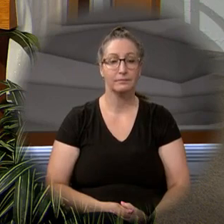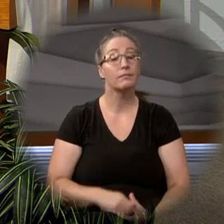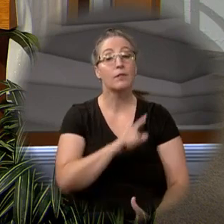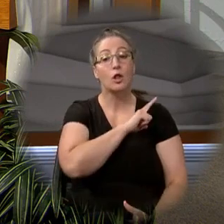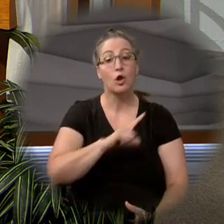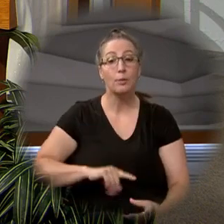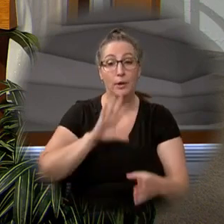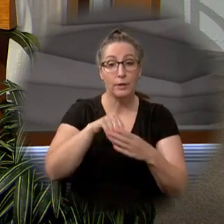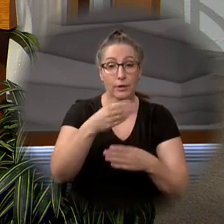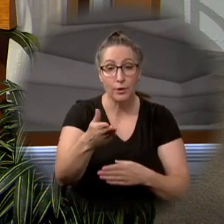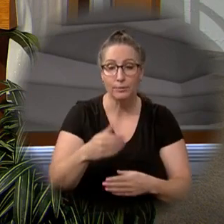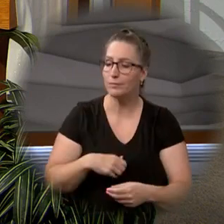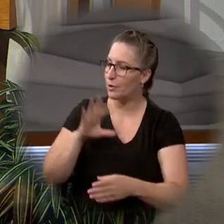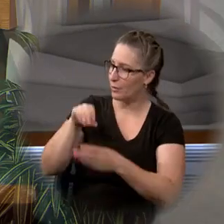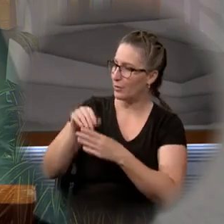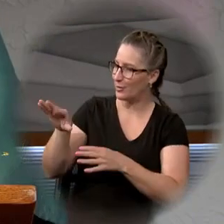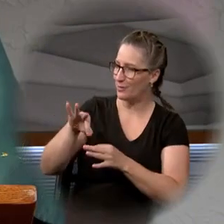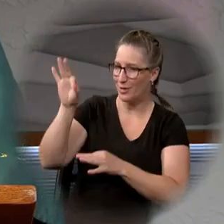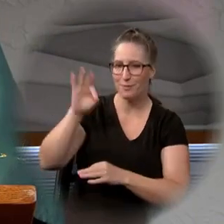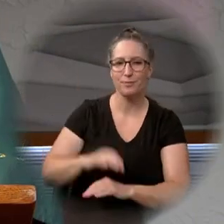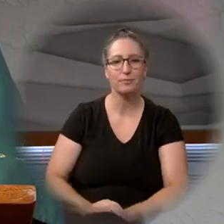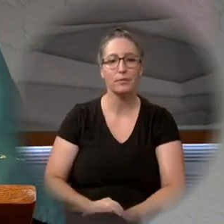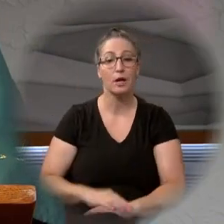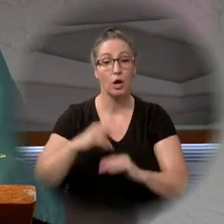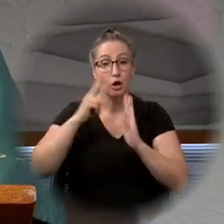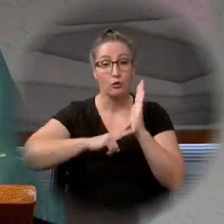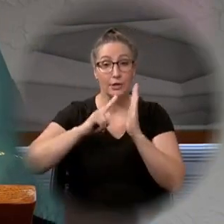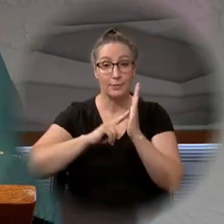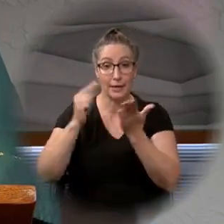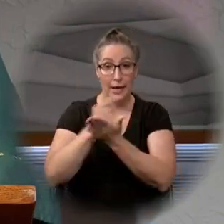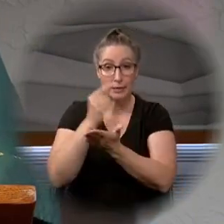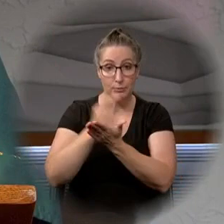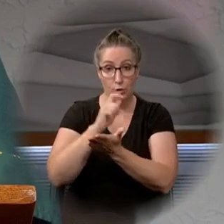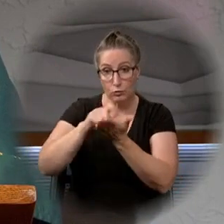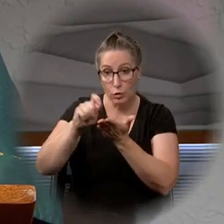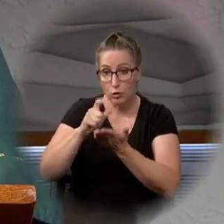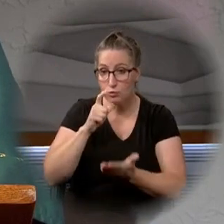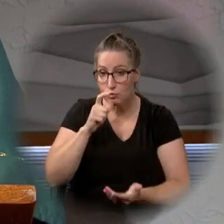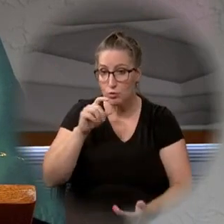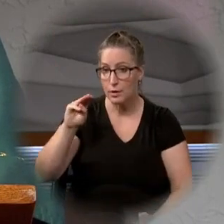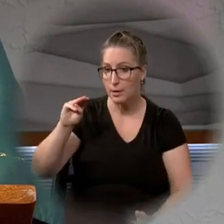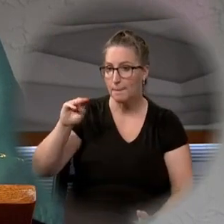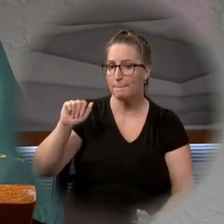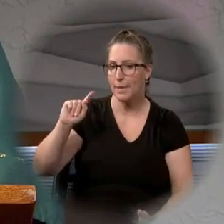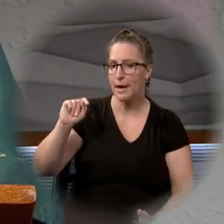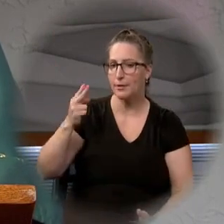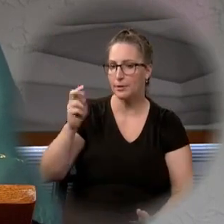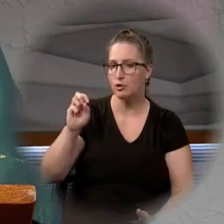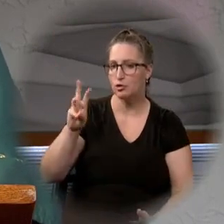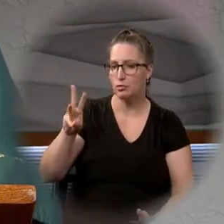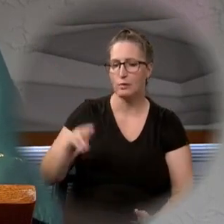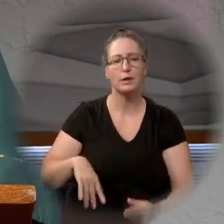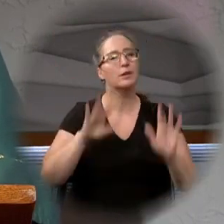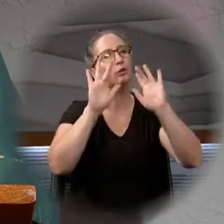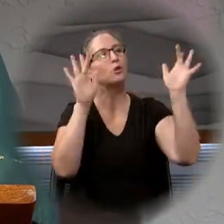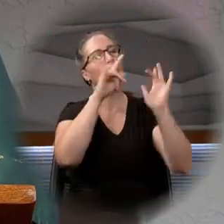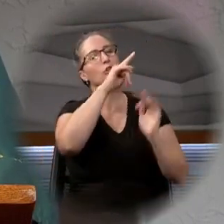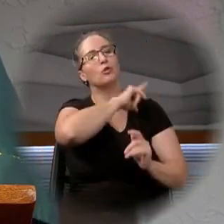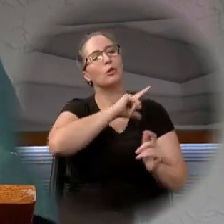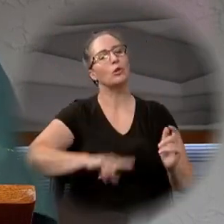The Lord be with you. And with your spirit. A reading from the Holy Gospel according to Matthew. Glory to you, O Lord.